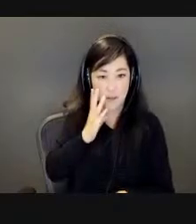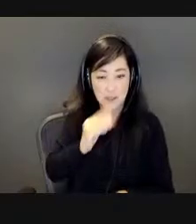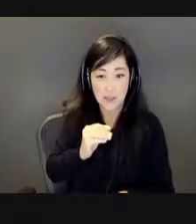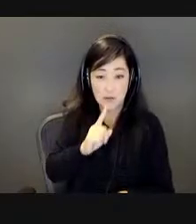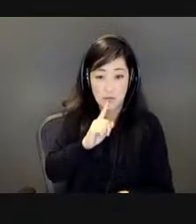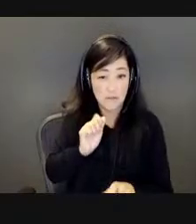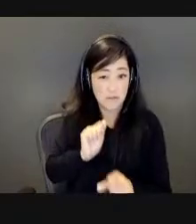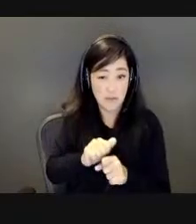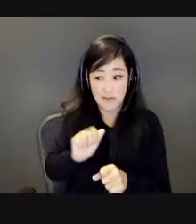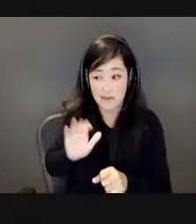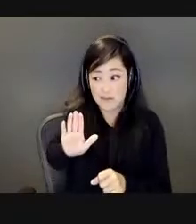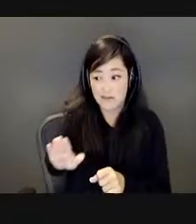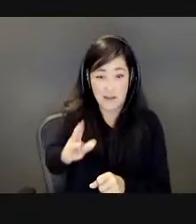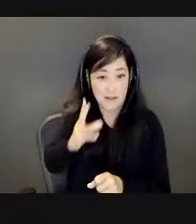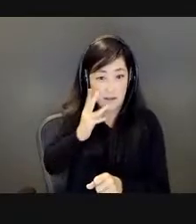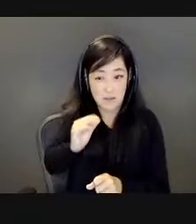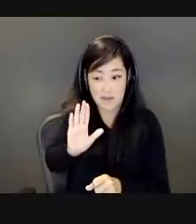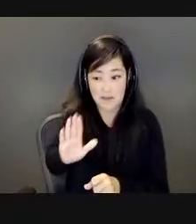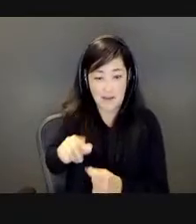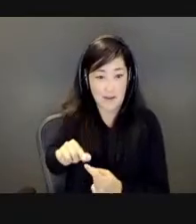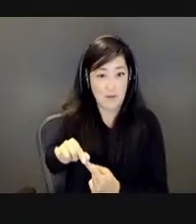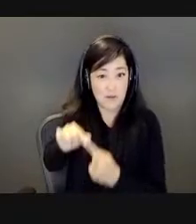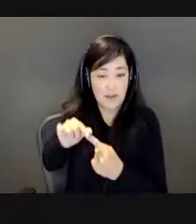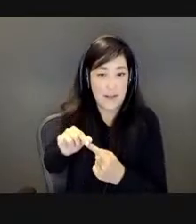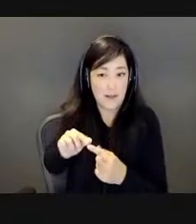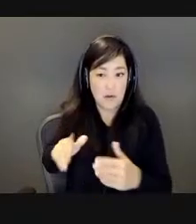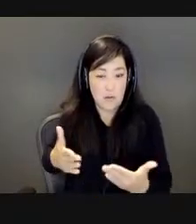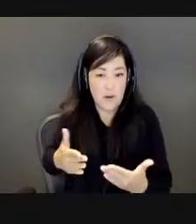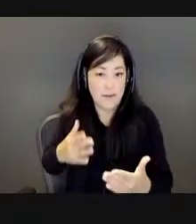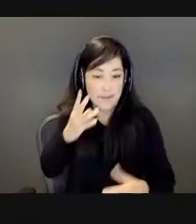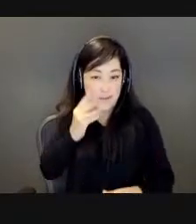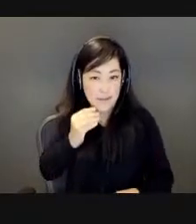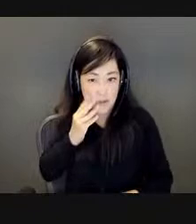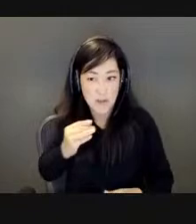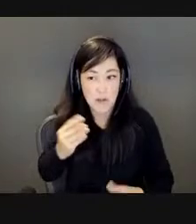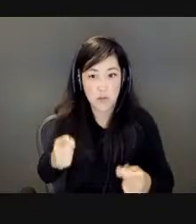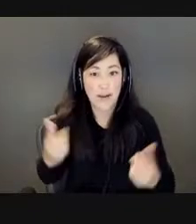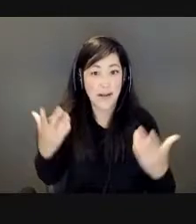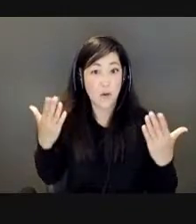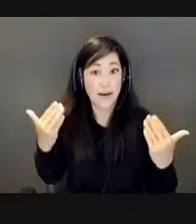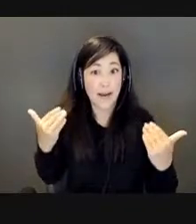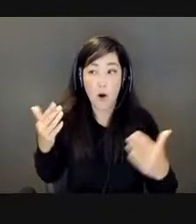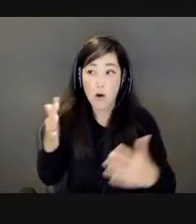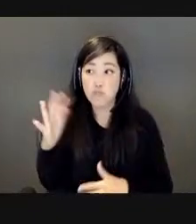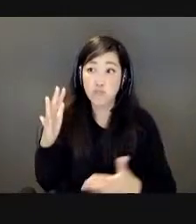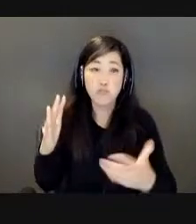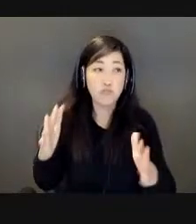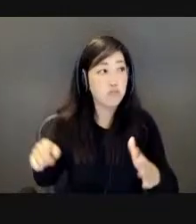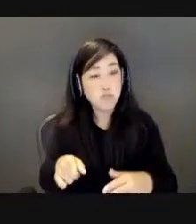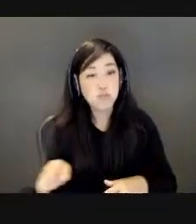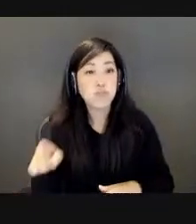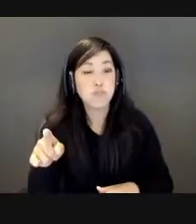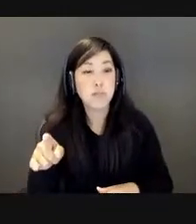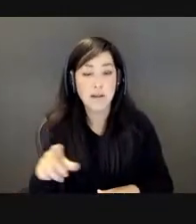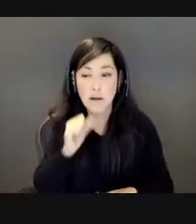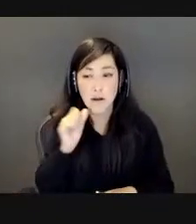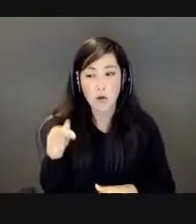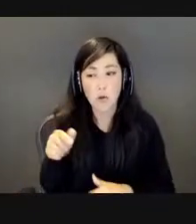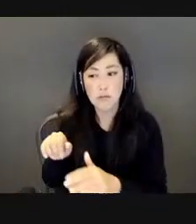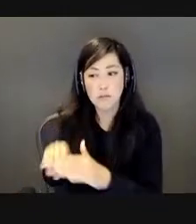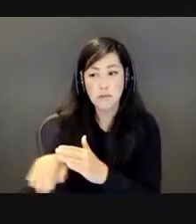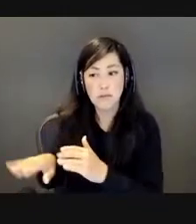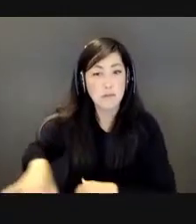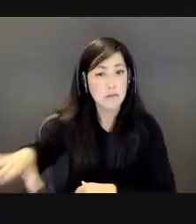person looks for different things when it comes to the outdoors, not just when it comes to the accessibility of those spaces, but